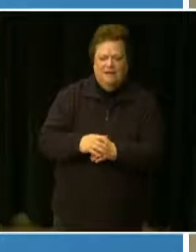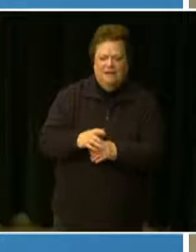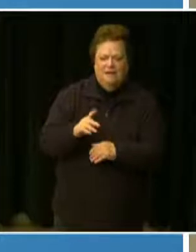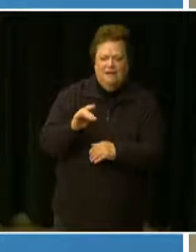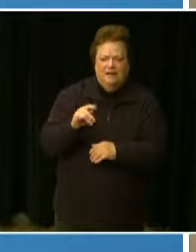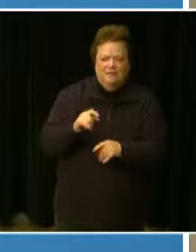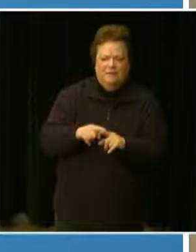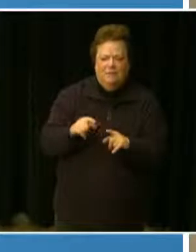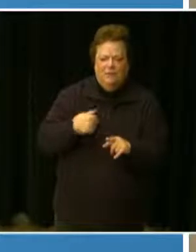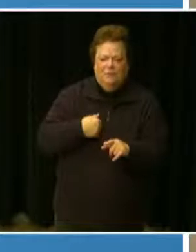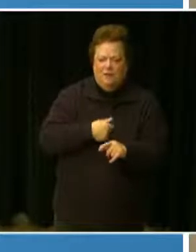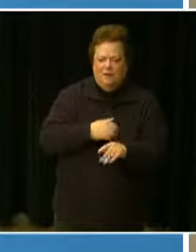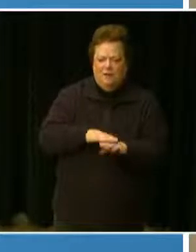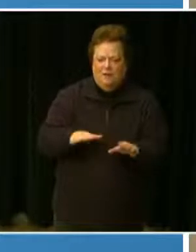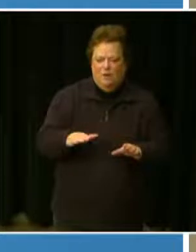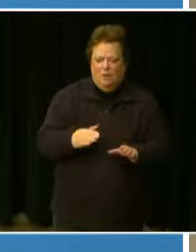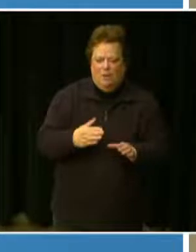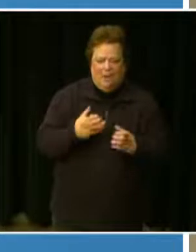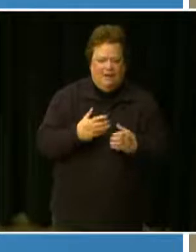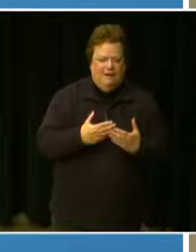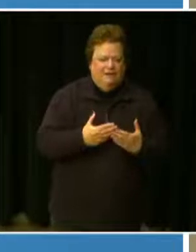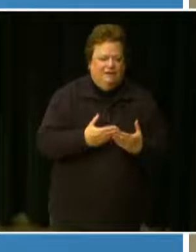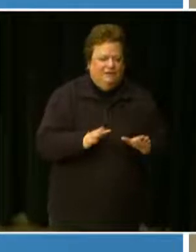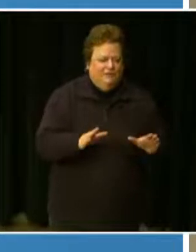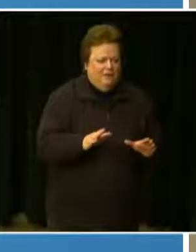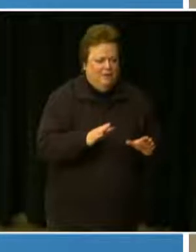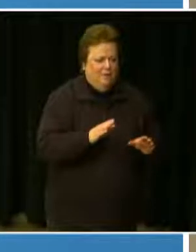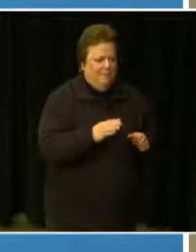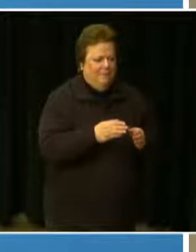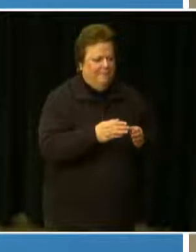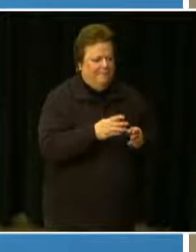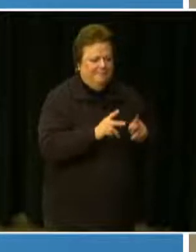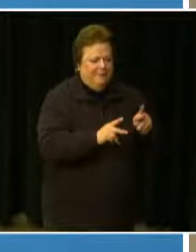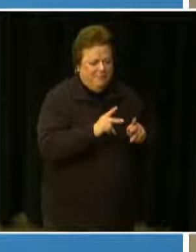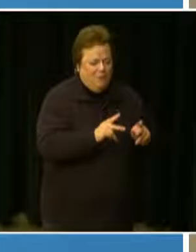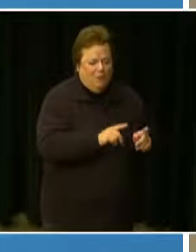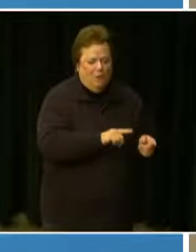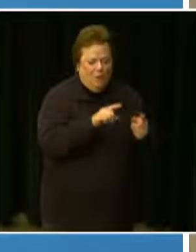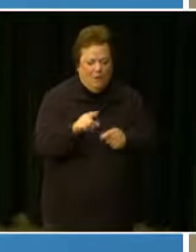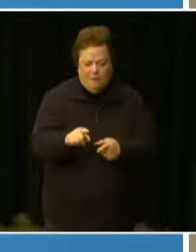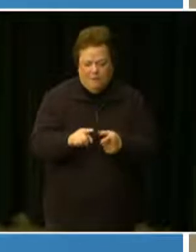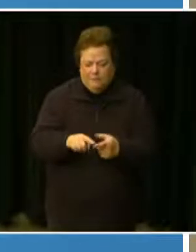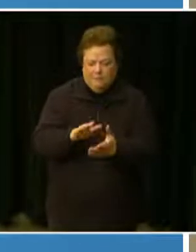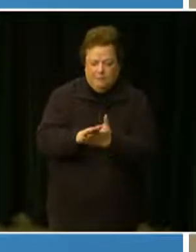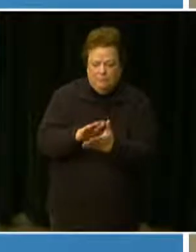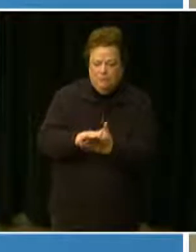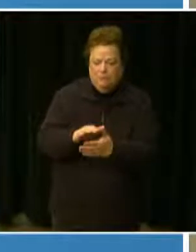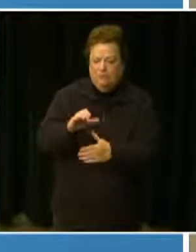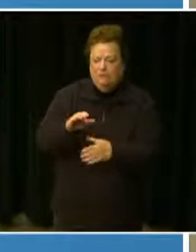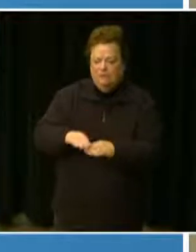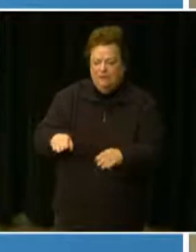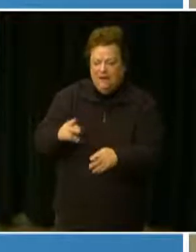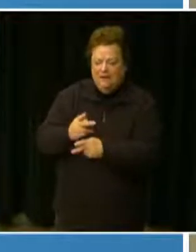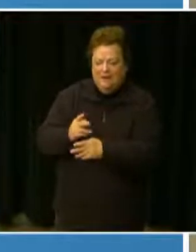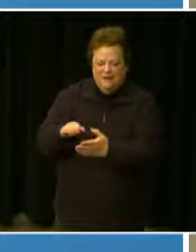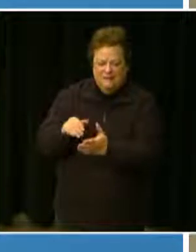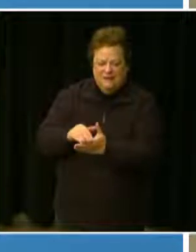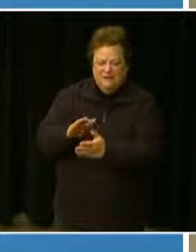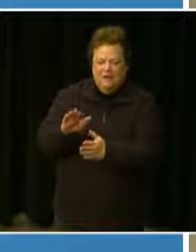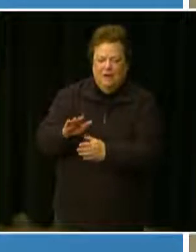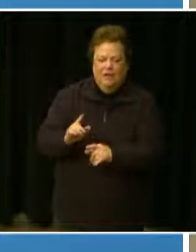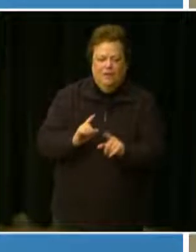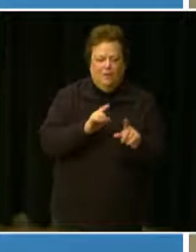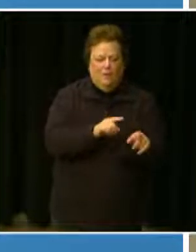want the general public going to the schools or the child cares. But we do want to make sure we have